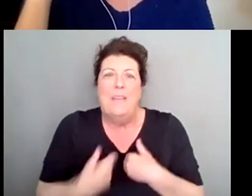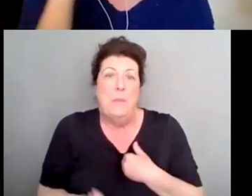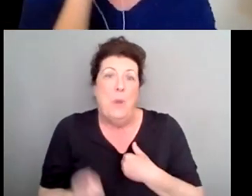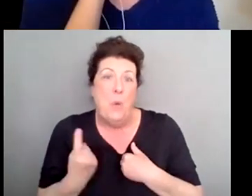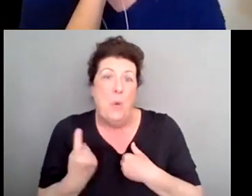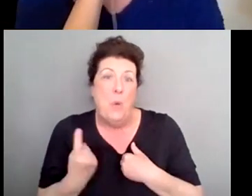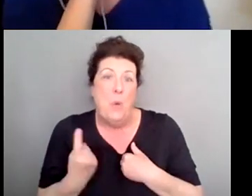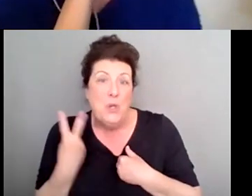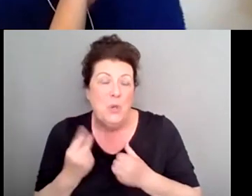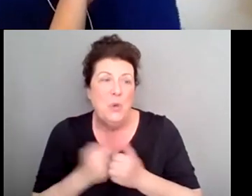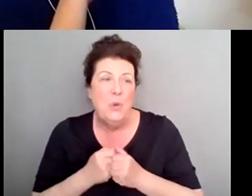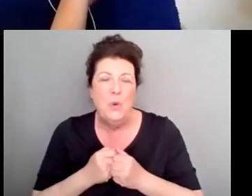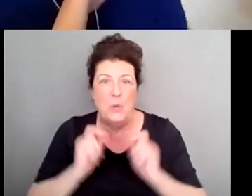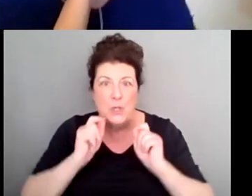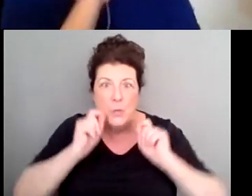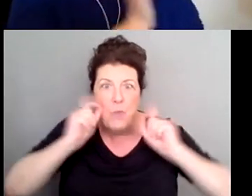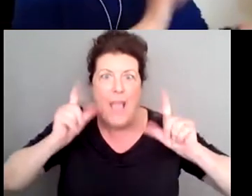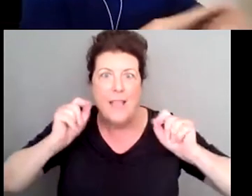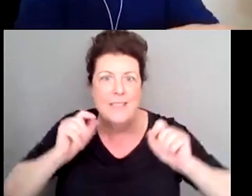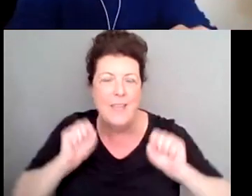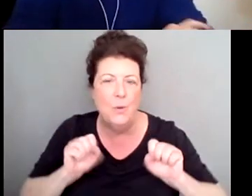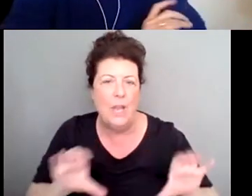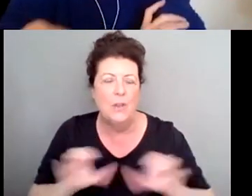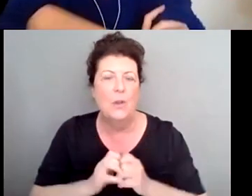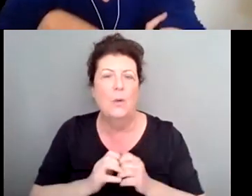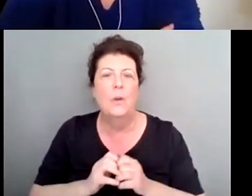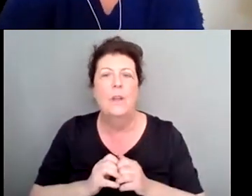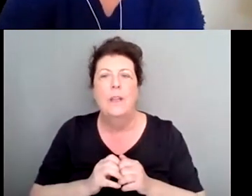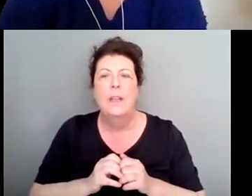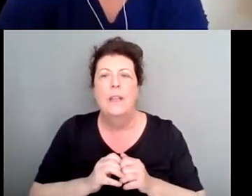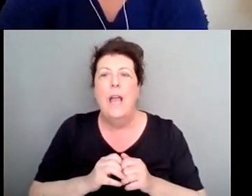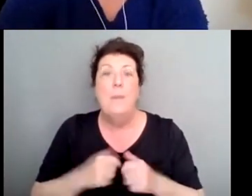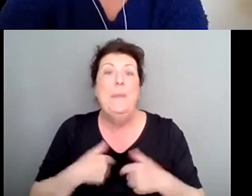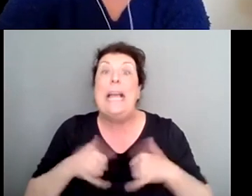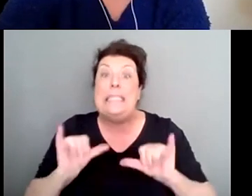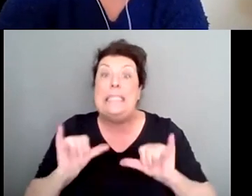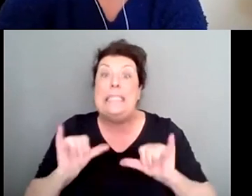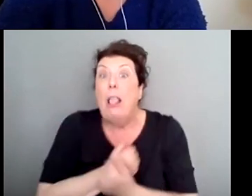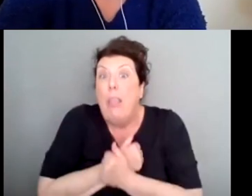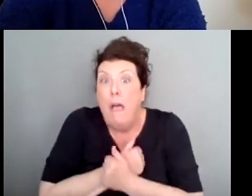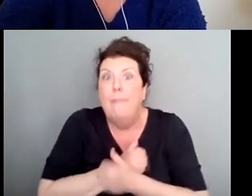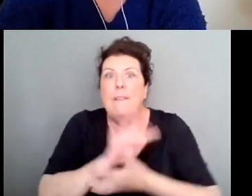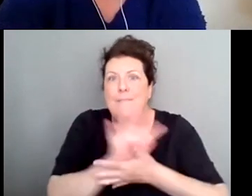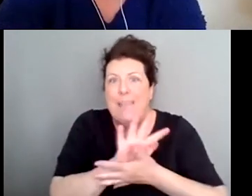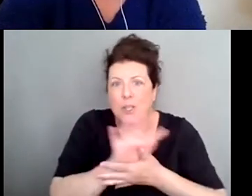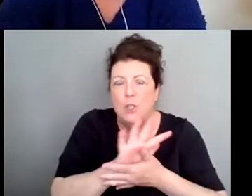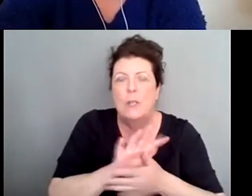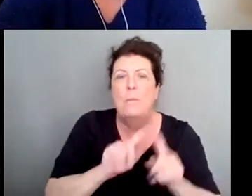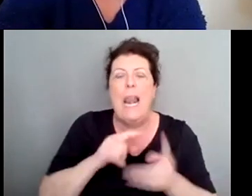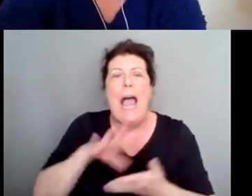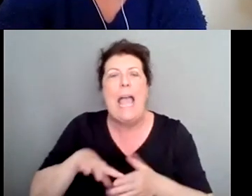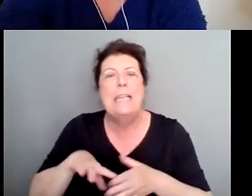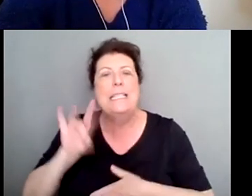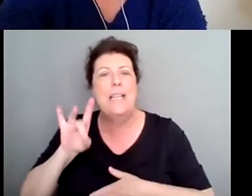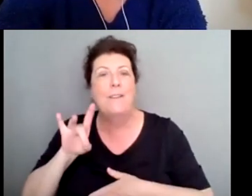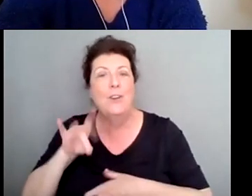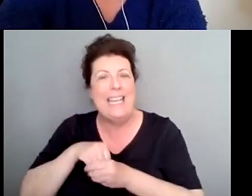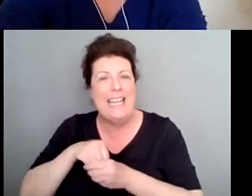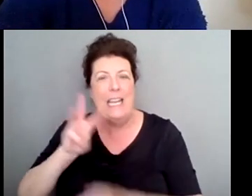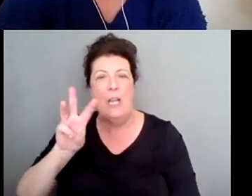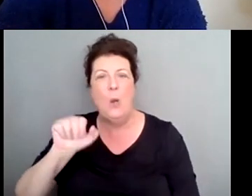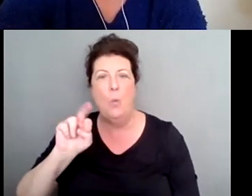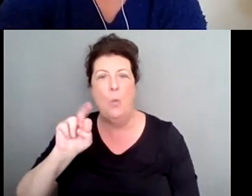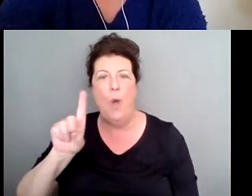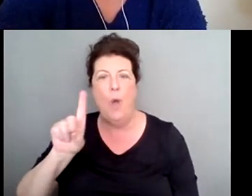rug pulls and twists that you can do. I'm not saying it's not possible and I still write and love features, but what, what I discovered in WandaVision was we like, we